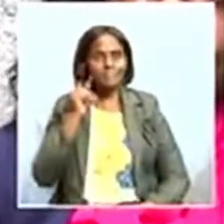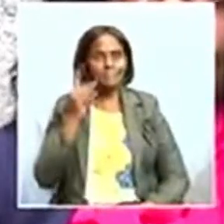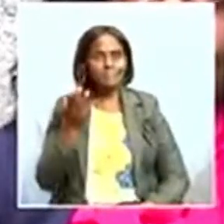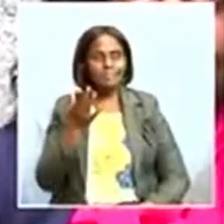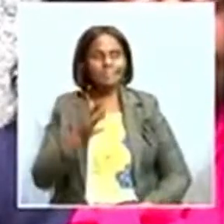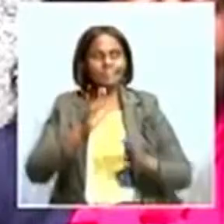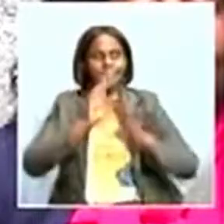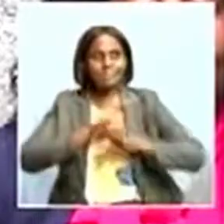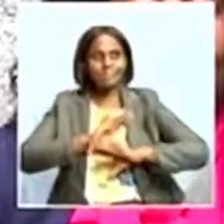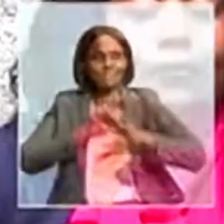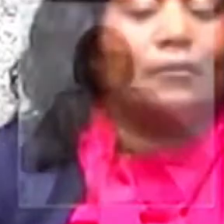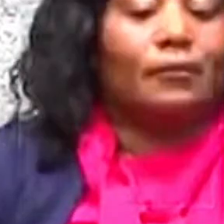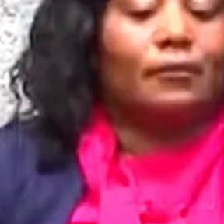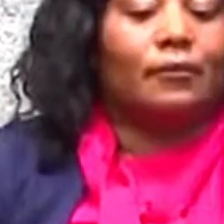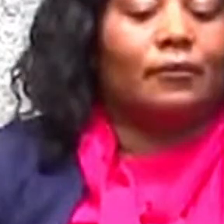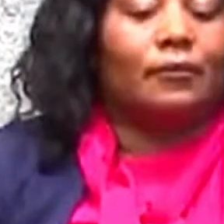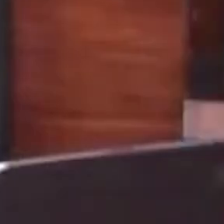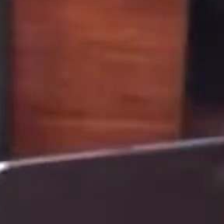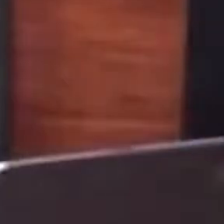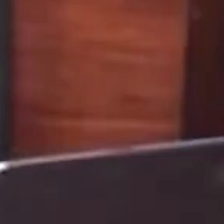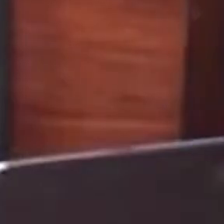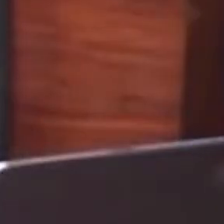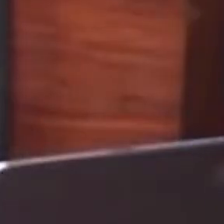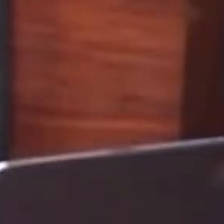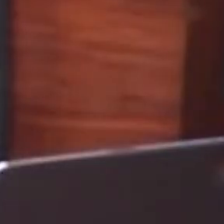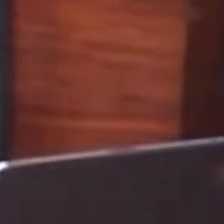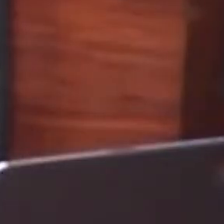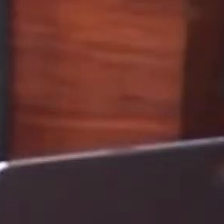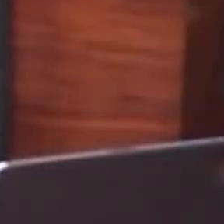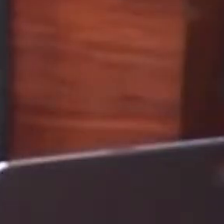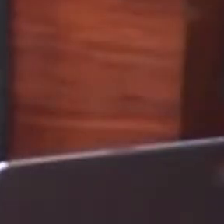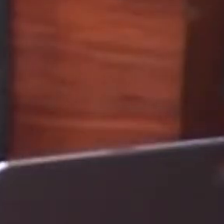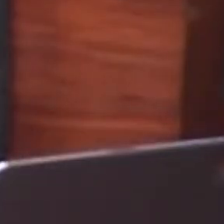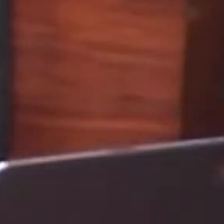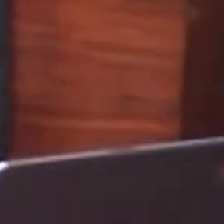Oh, the Honorable Members, if somebody wants to raise a point of order.